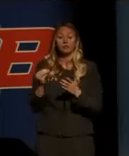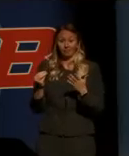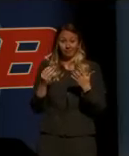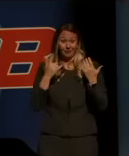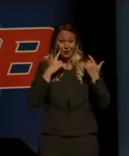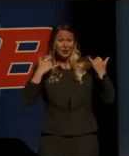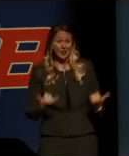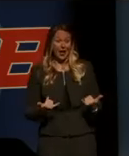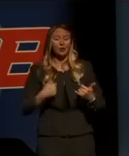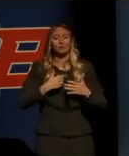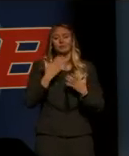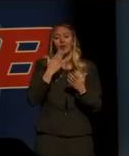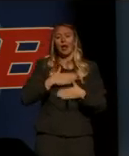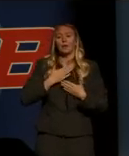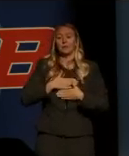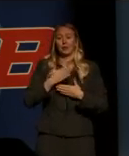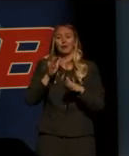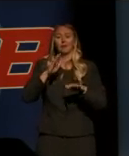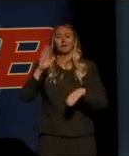semester.